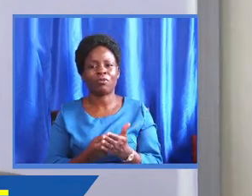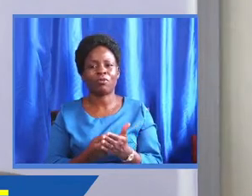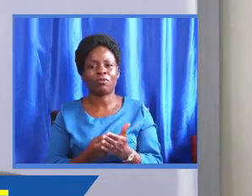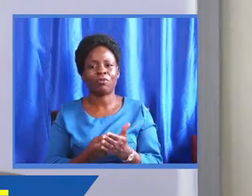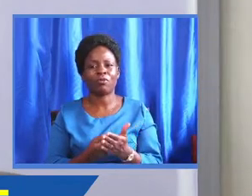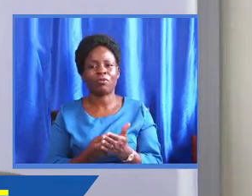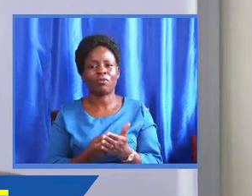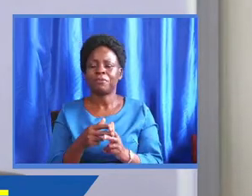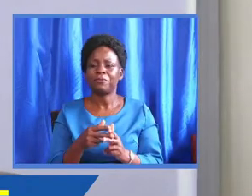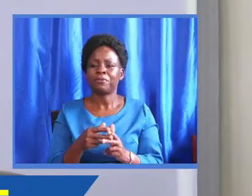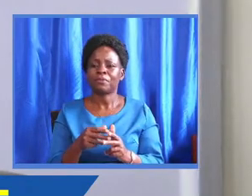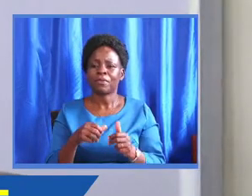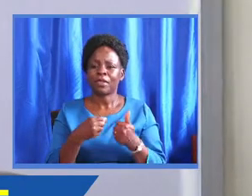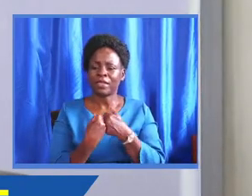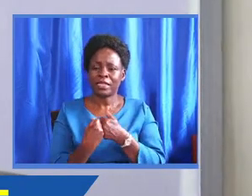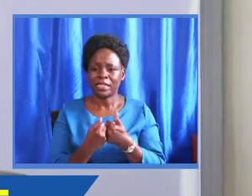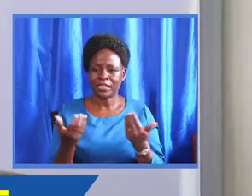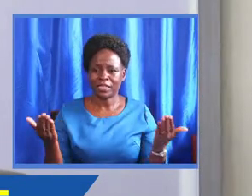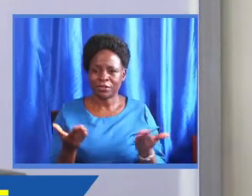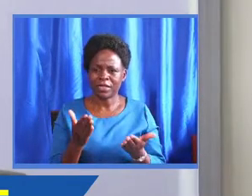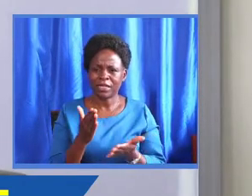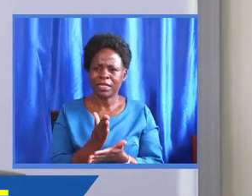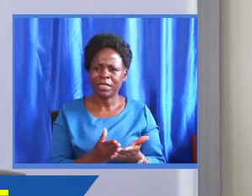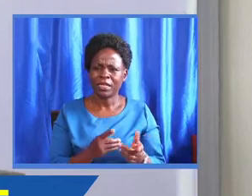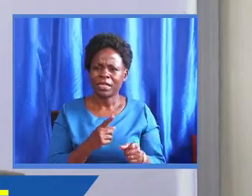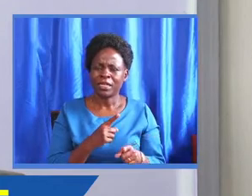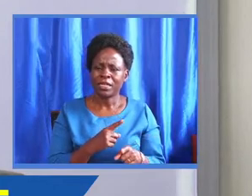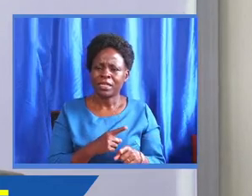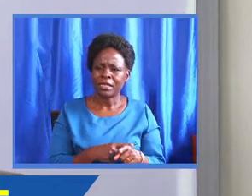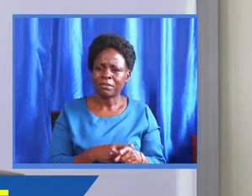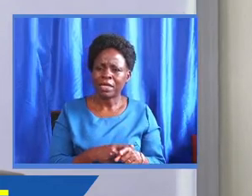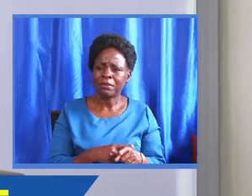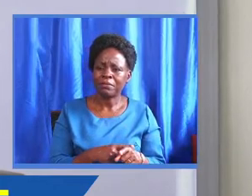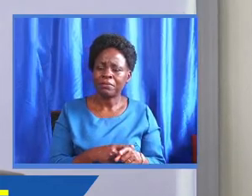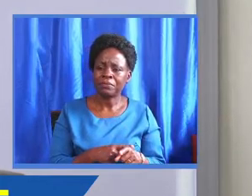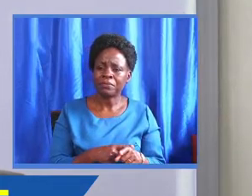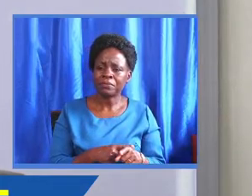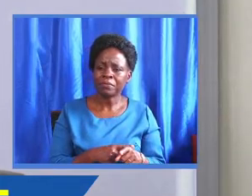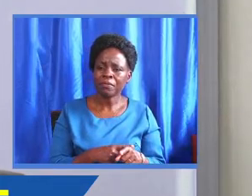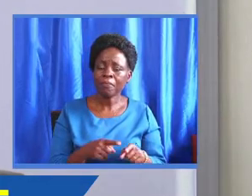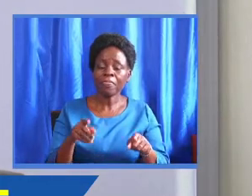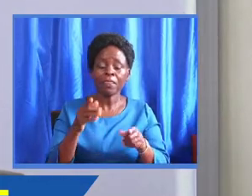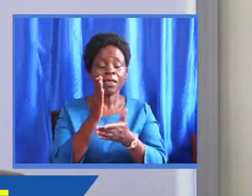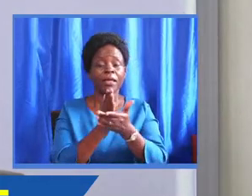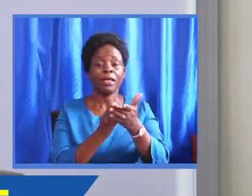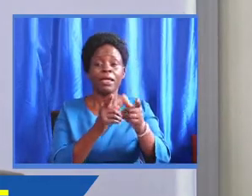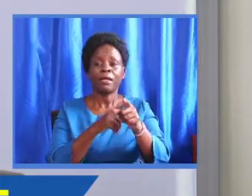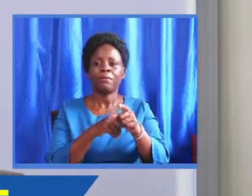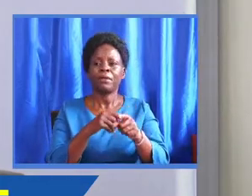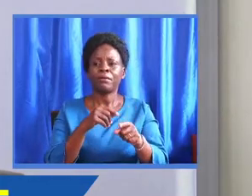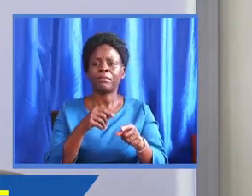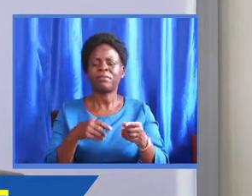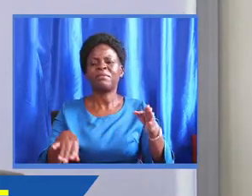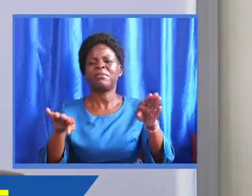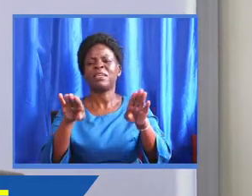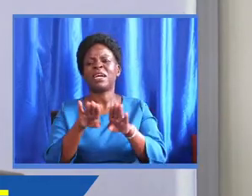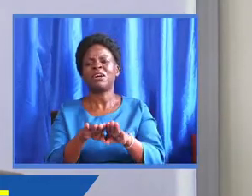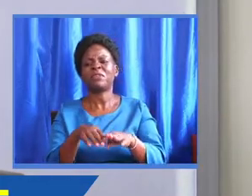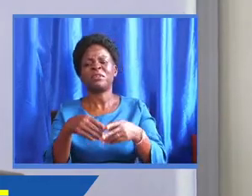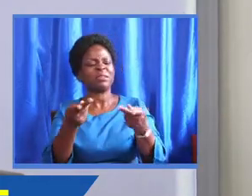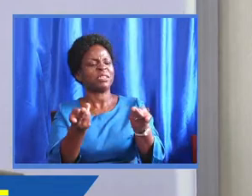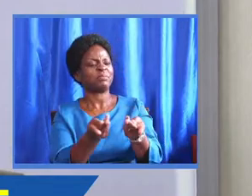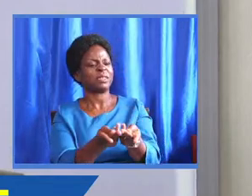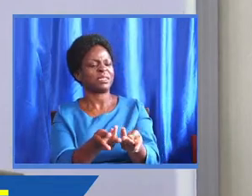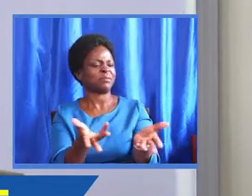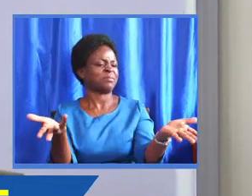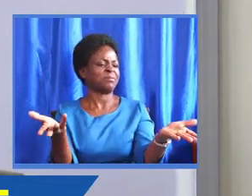I know in that sector are sometimes these agreements are not well signed, or sometimes it's a gentleman's agreement. Oh, the space is so much.